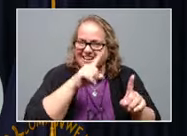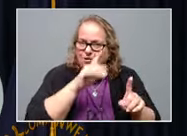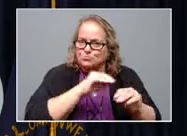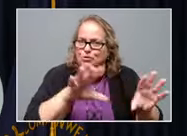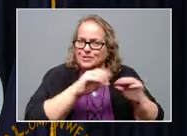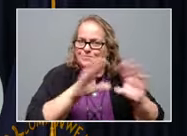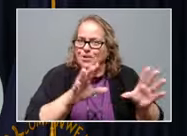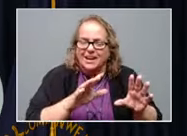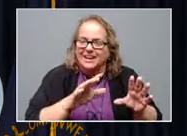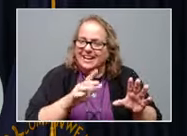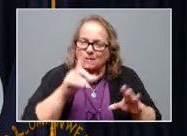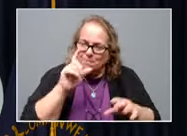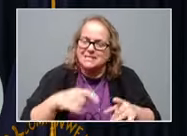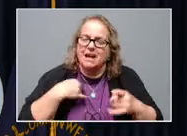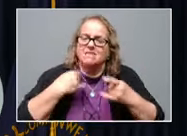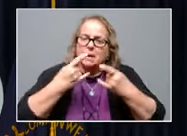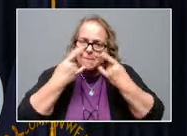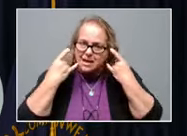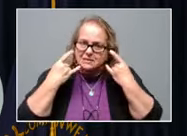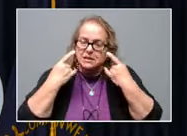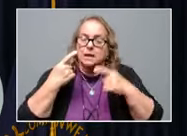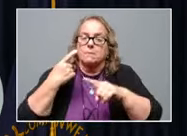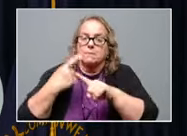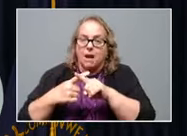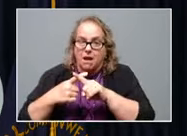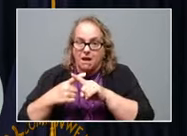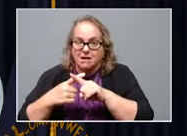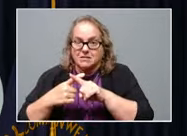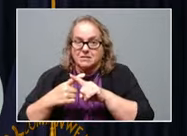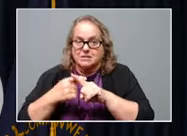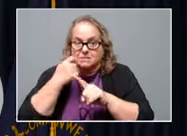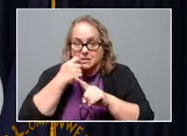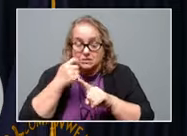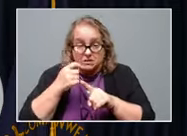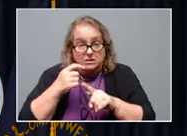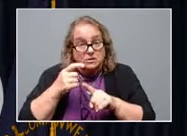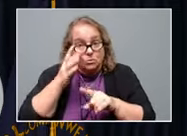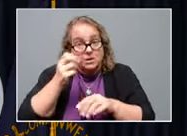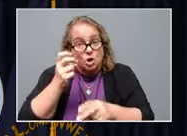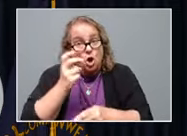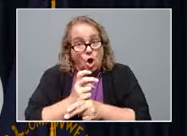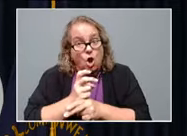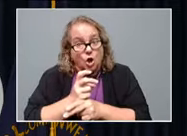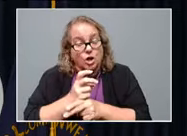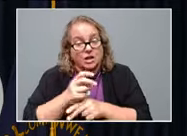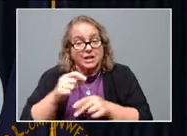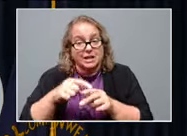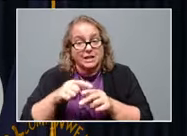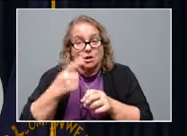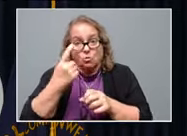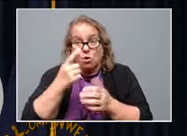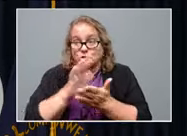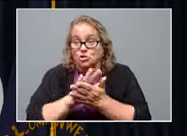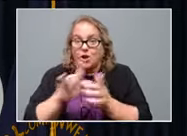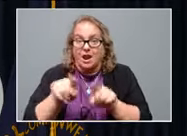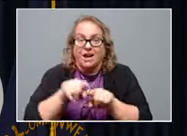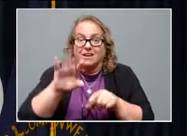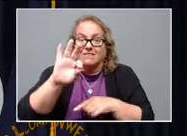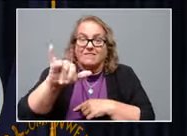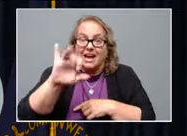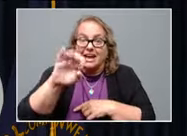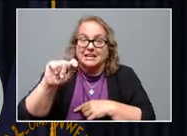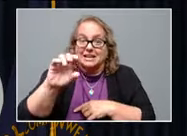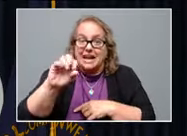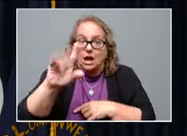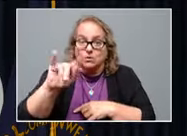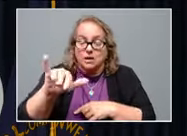in a single school. It's going to be hard in a district as big as Fayette County, but in a single school can certainly